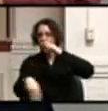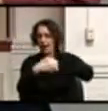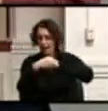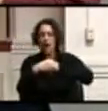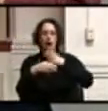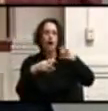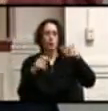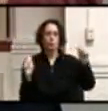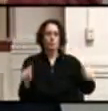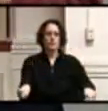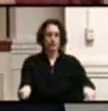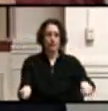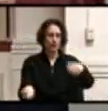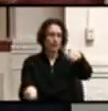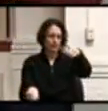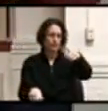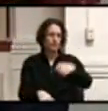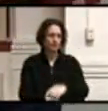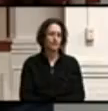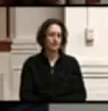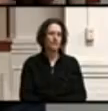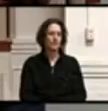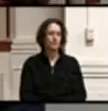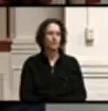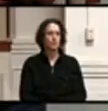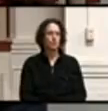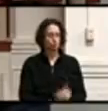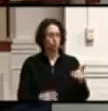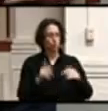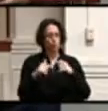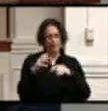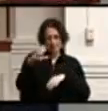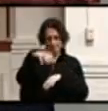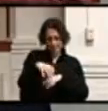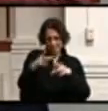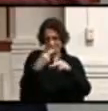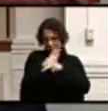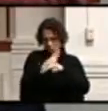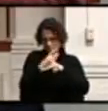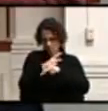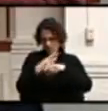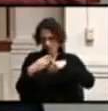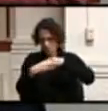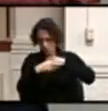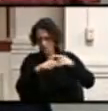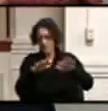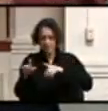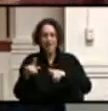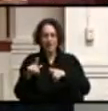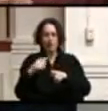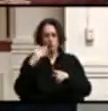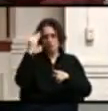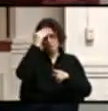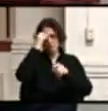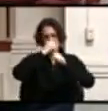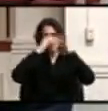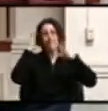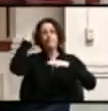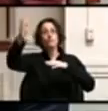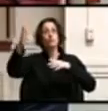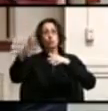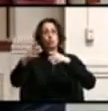we've done it so that you have some options if the need arises in the future to expand Station 2.